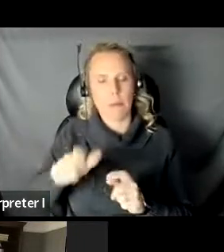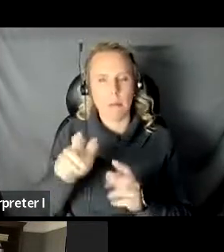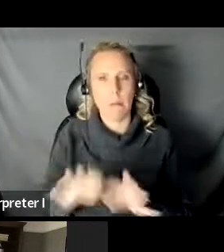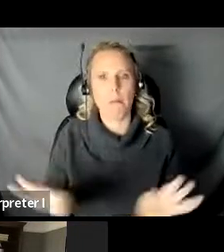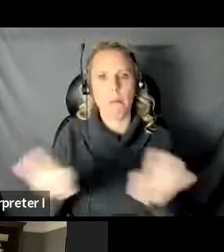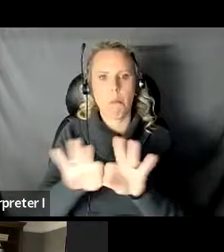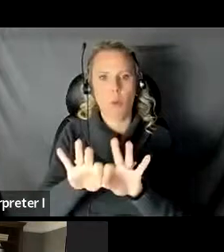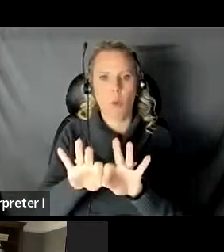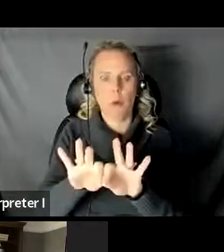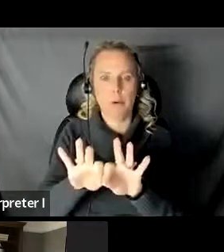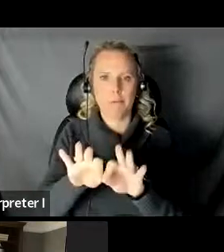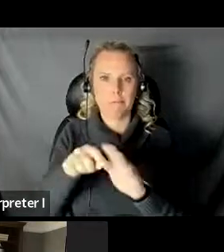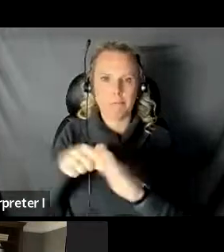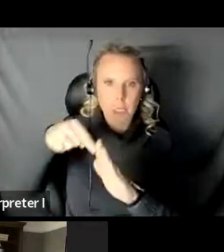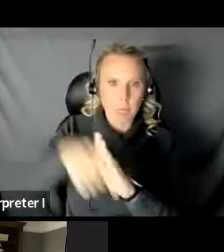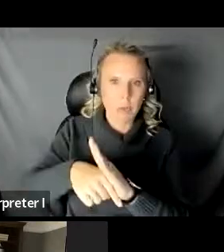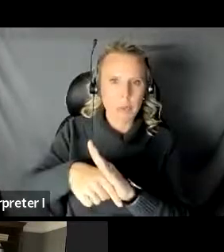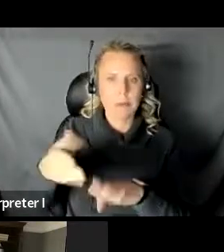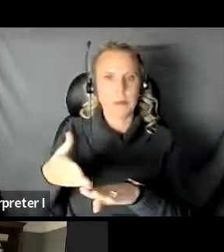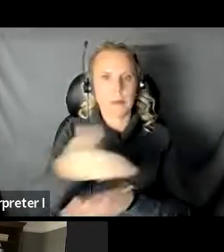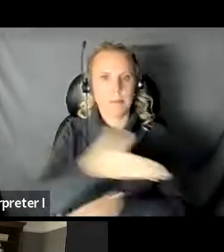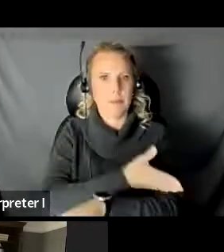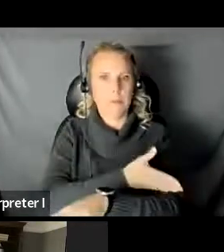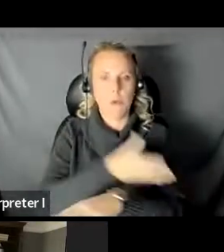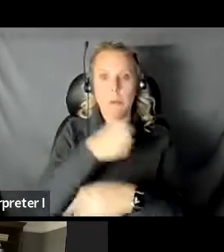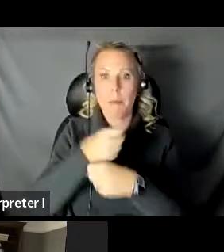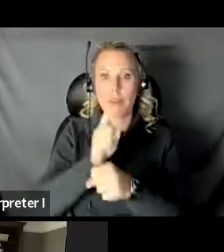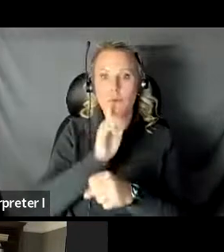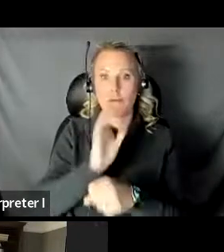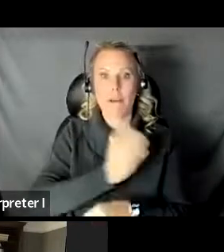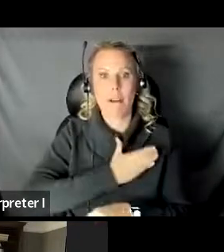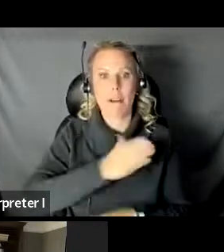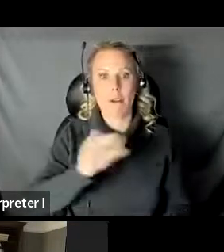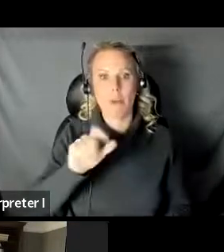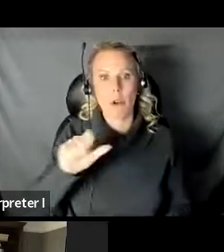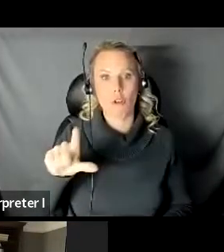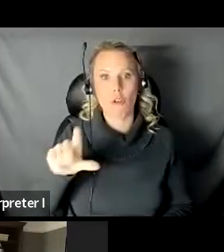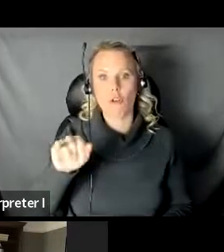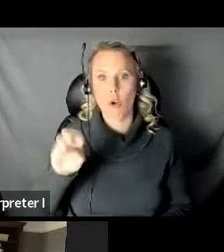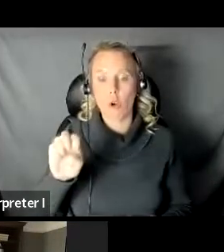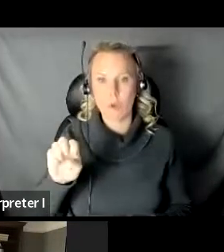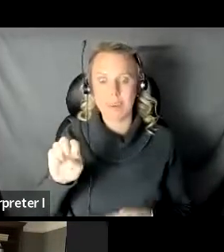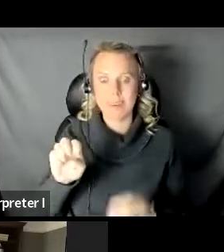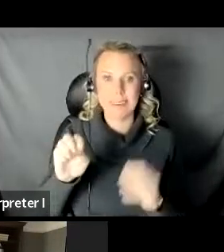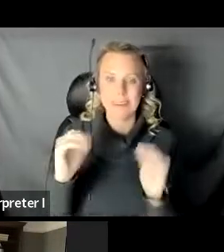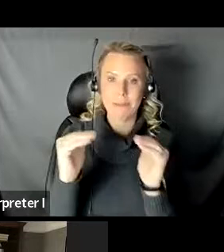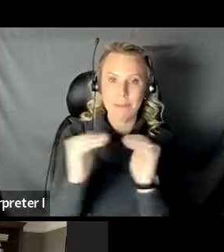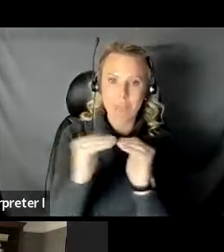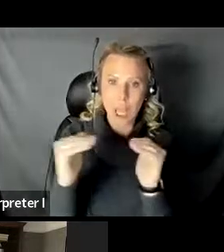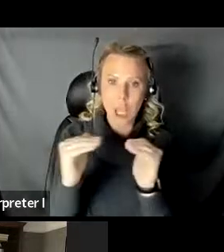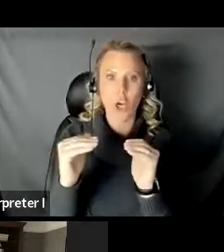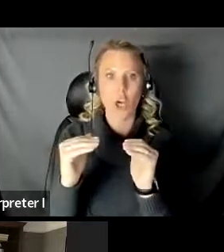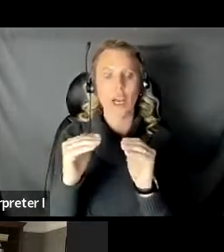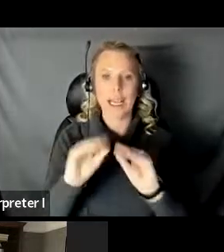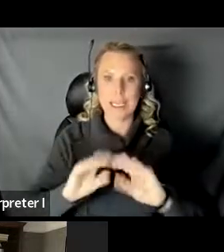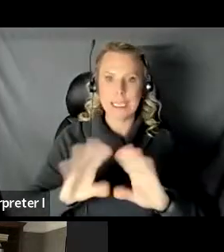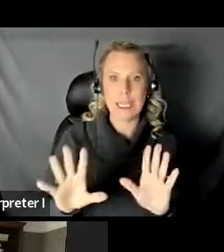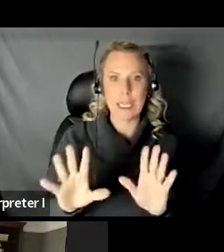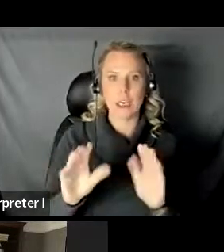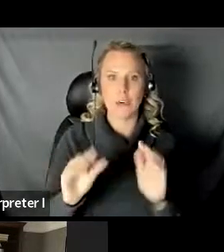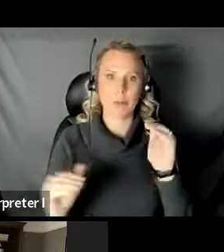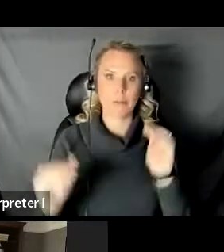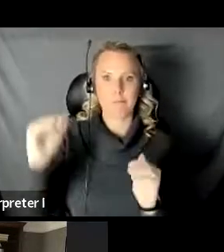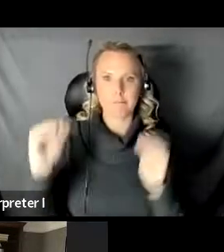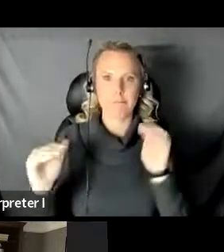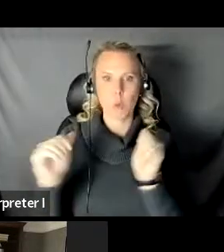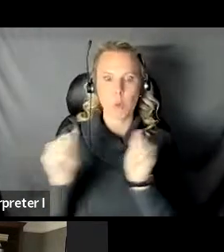important comprehensive update to ensure that our criminal code is clear, fair, and proportional without